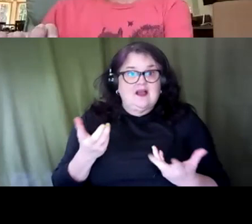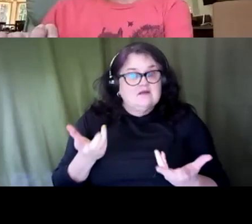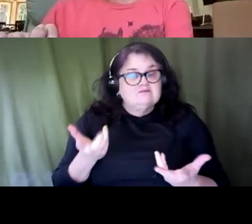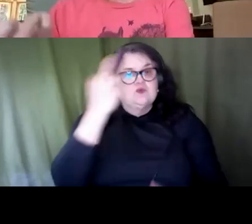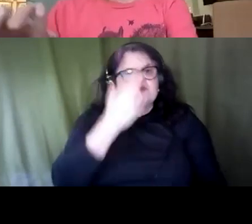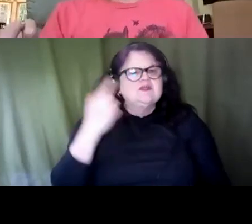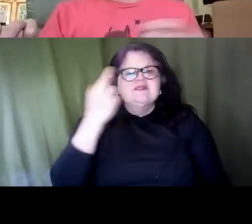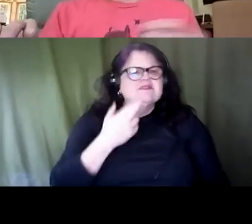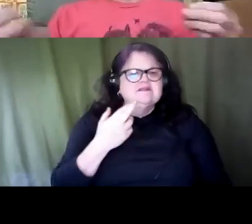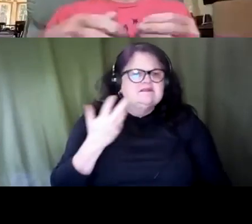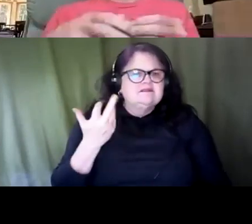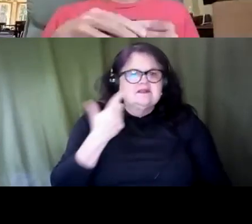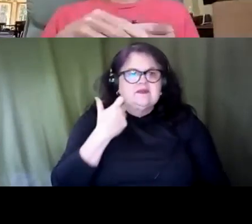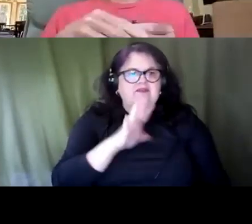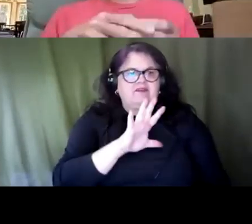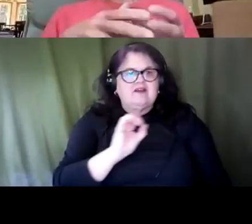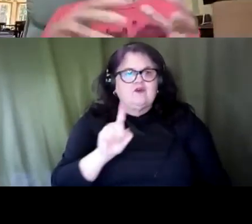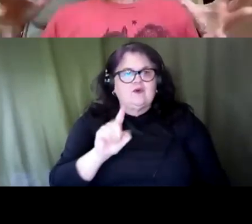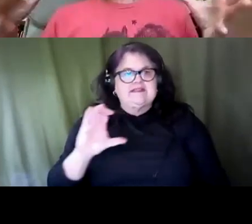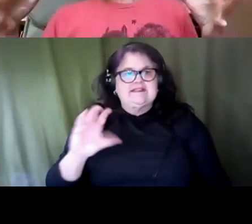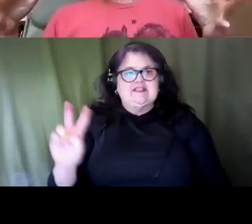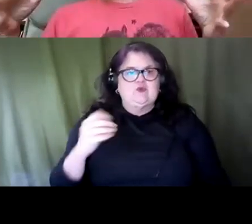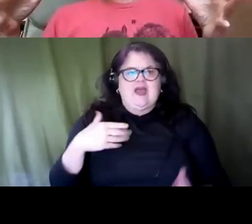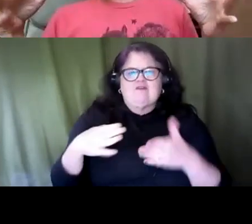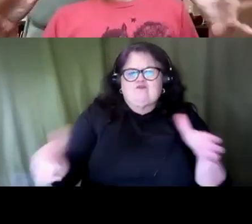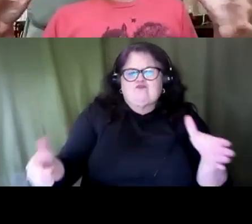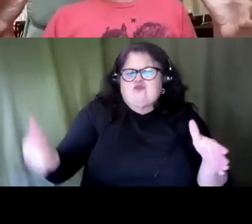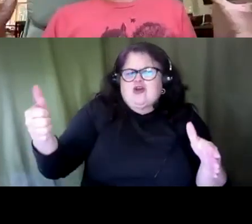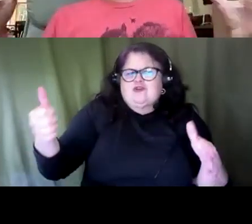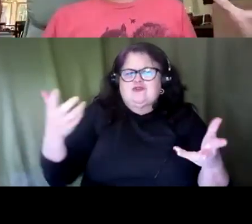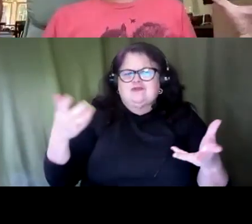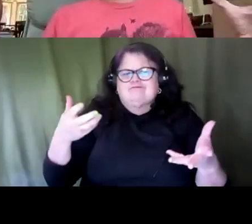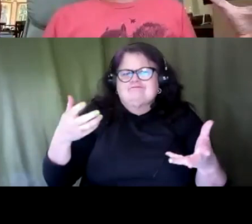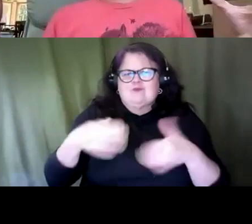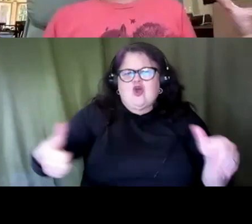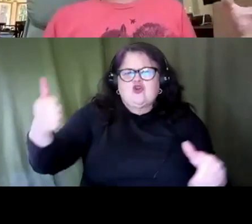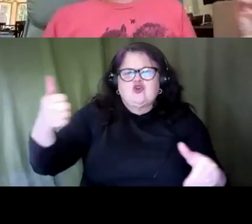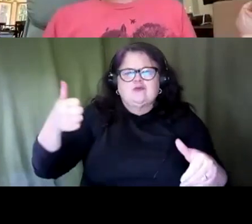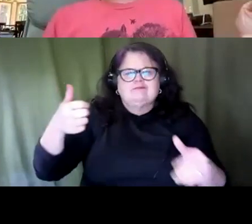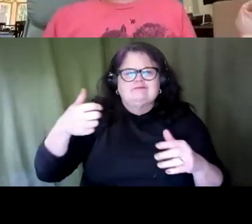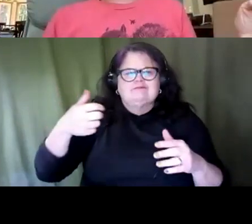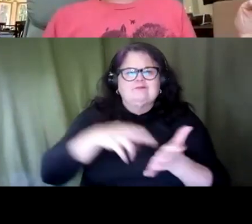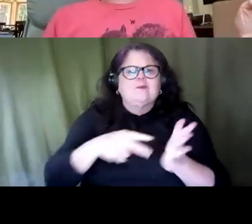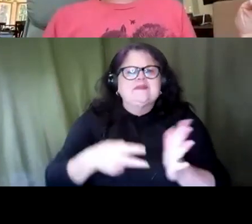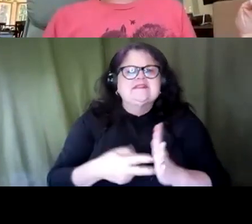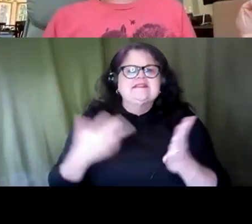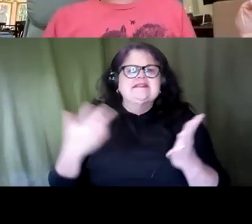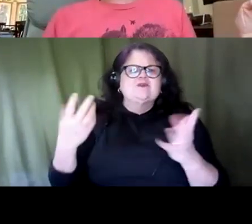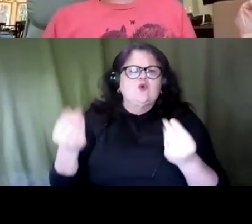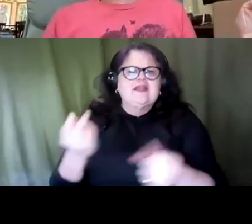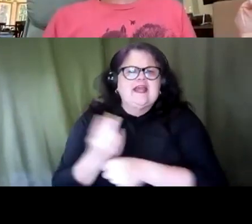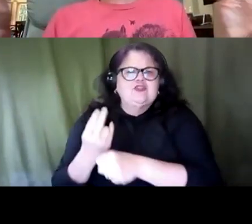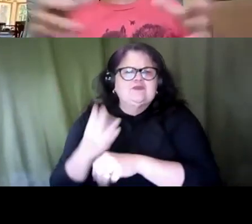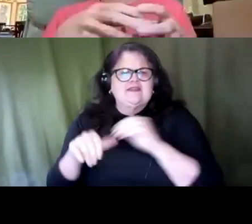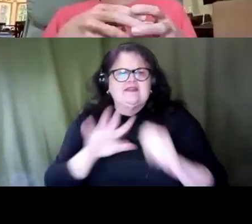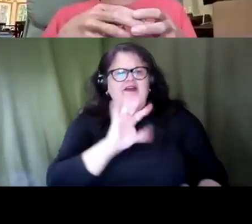we do that is that 501c2s have somewhat broader or allow for broader purposes or broader land uses than 501c3s do. So